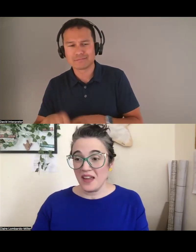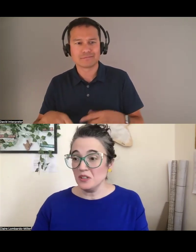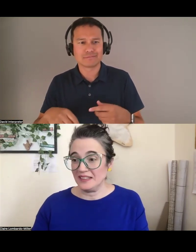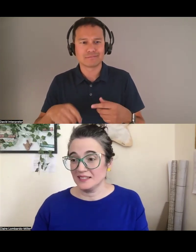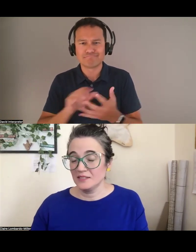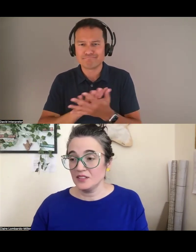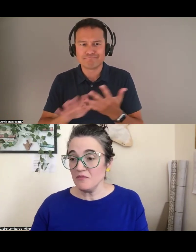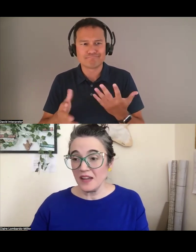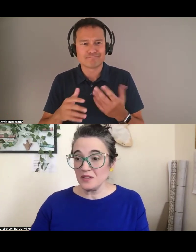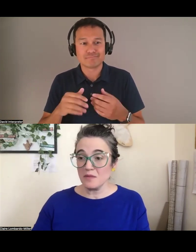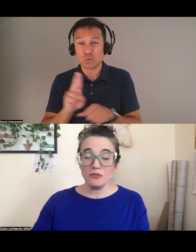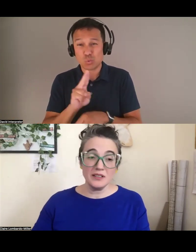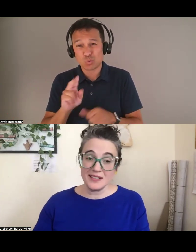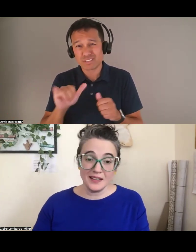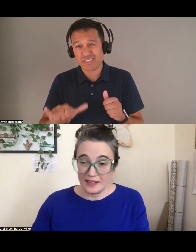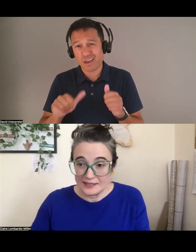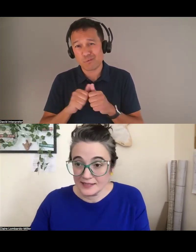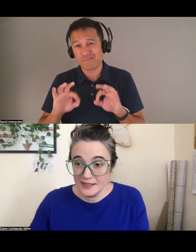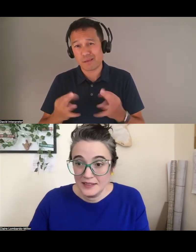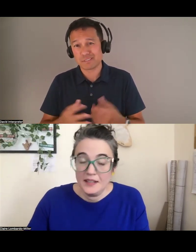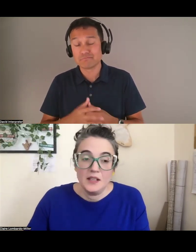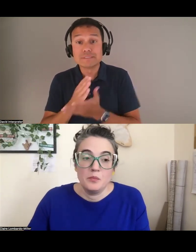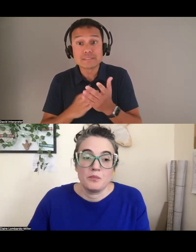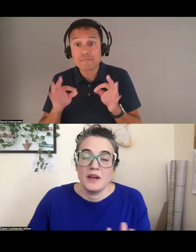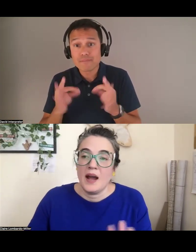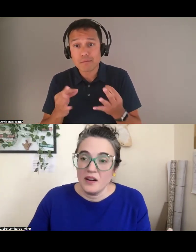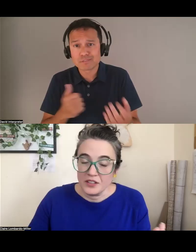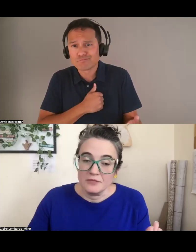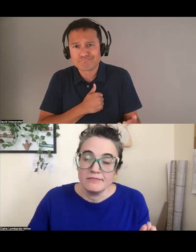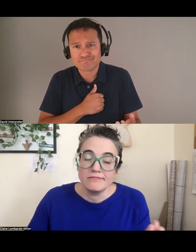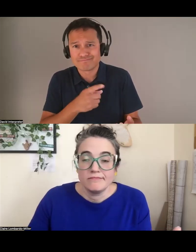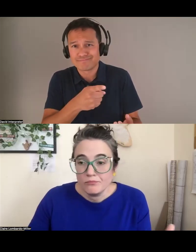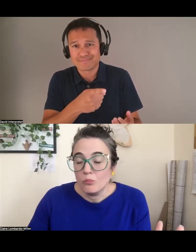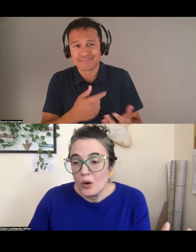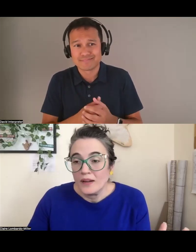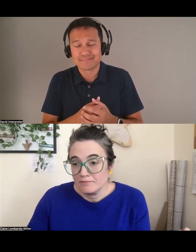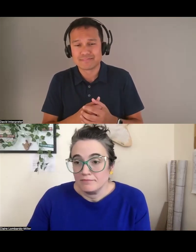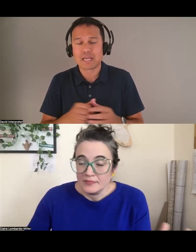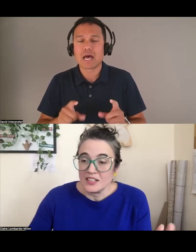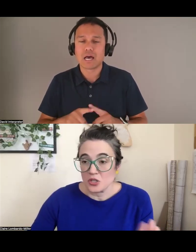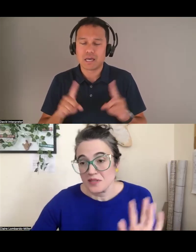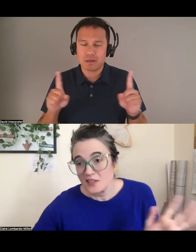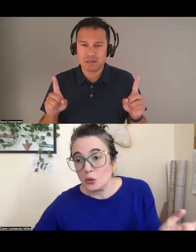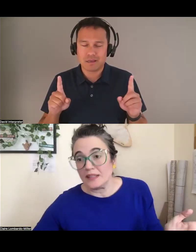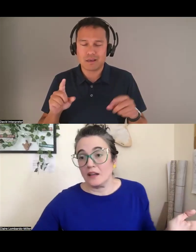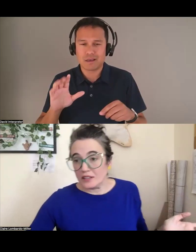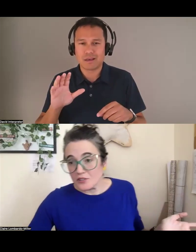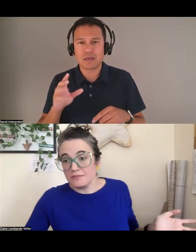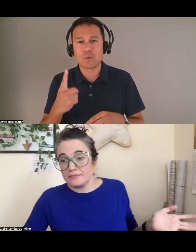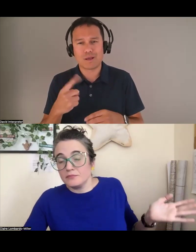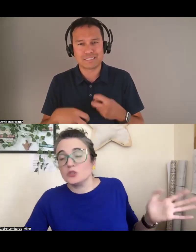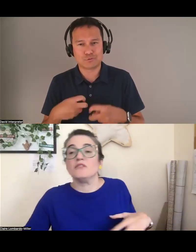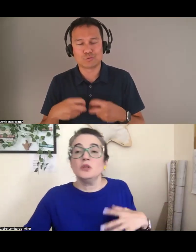with families. Some families might really dig this. However, one issue is that it's only in